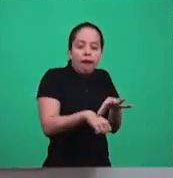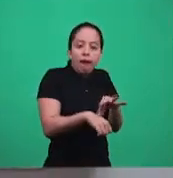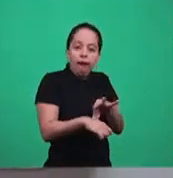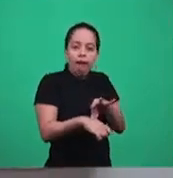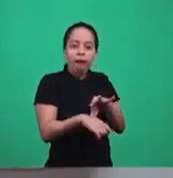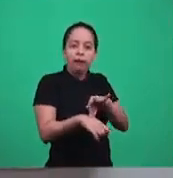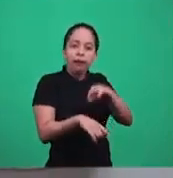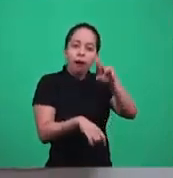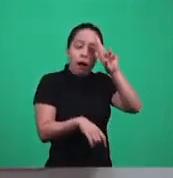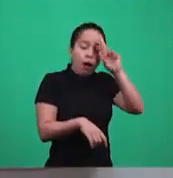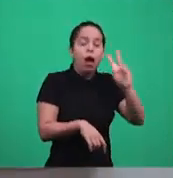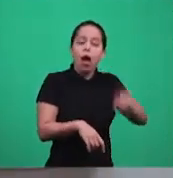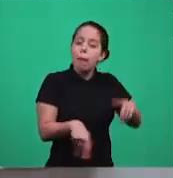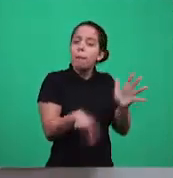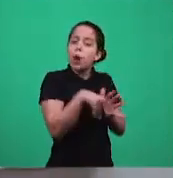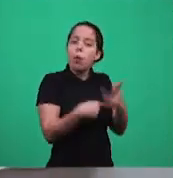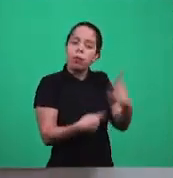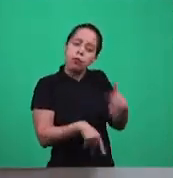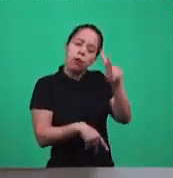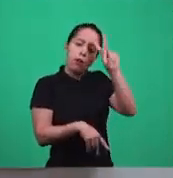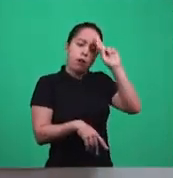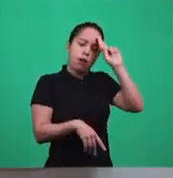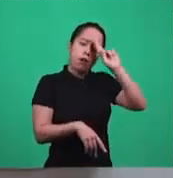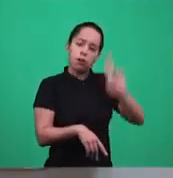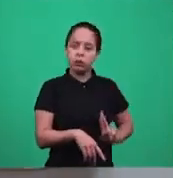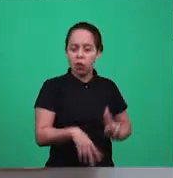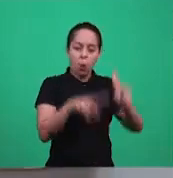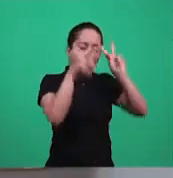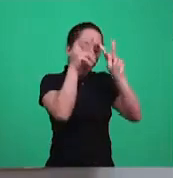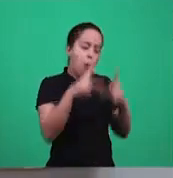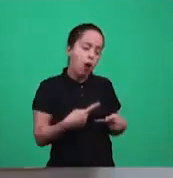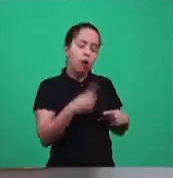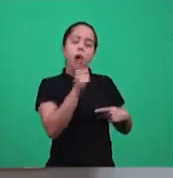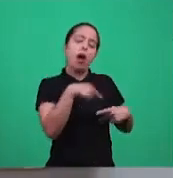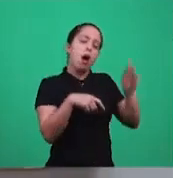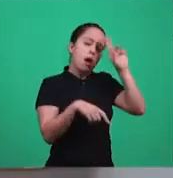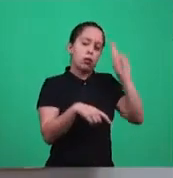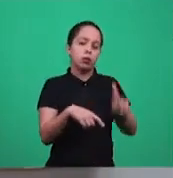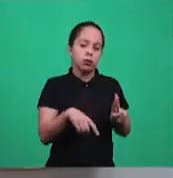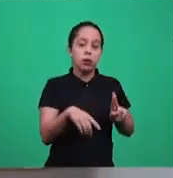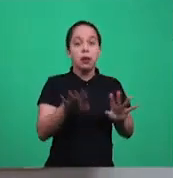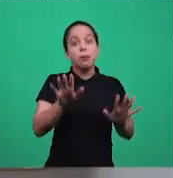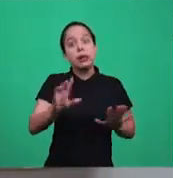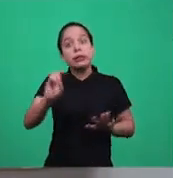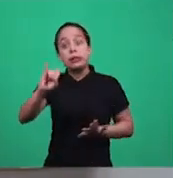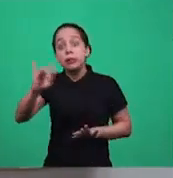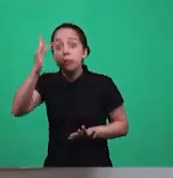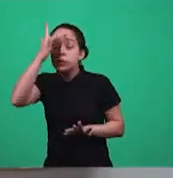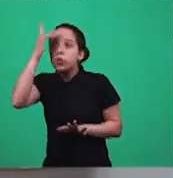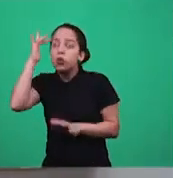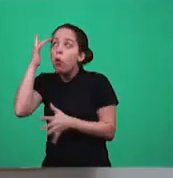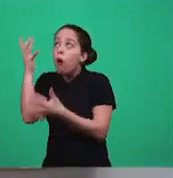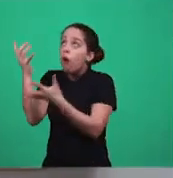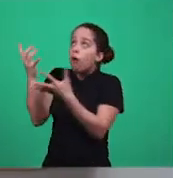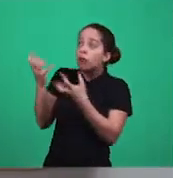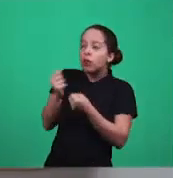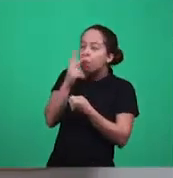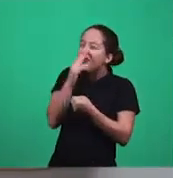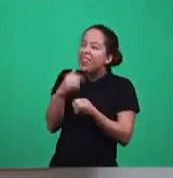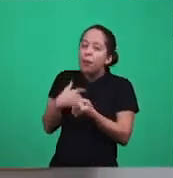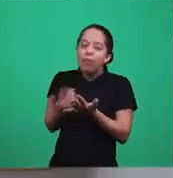reasoning, your concepts, but from the Spirit, only the Holy Spirit can do this. So